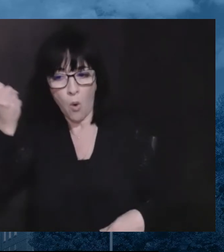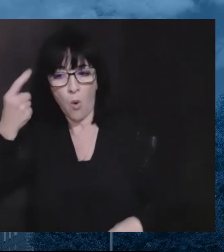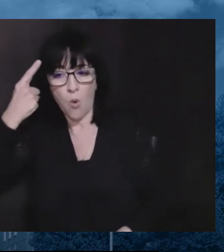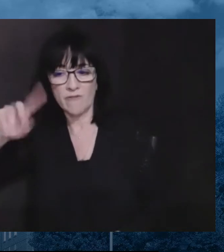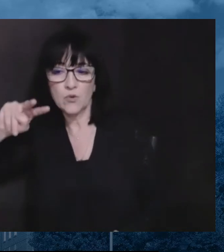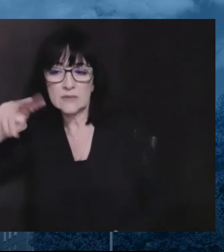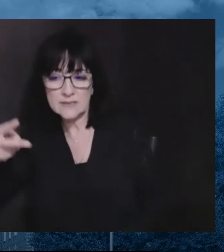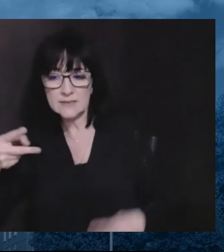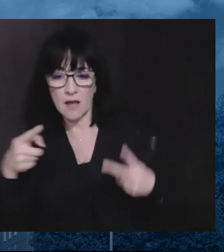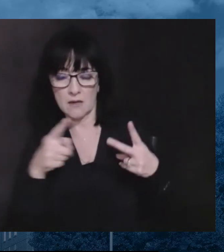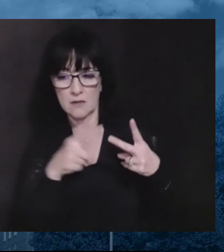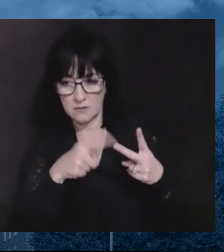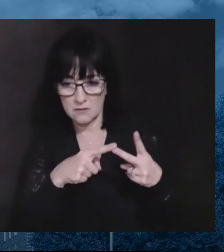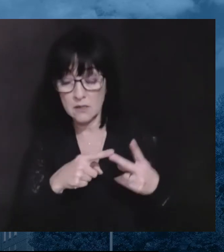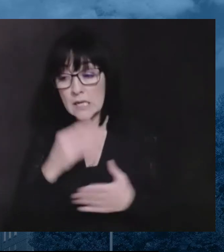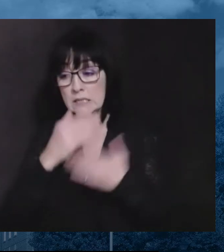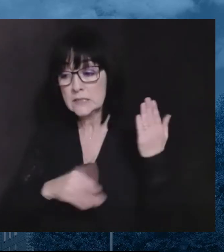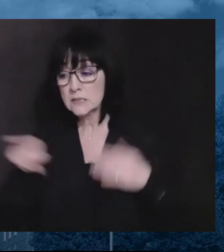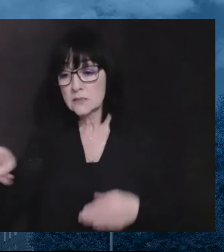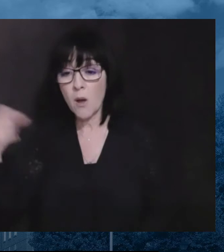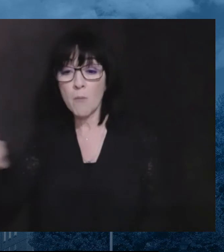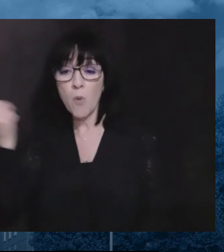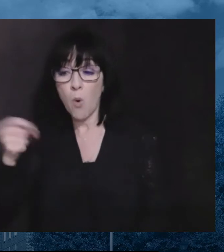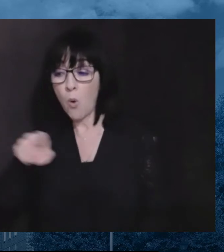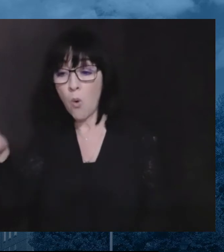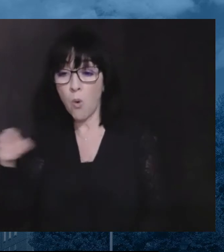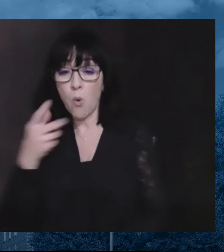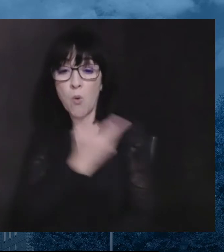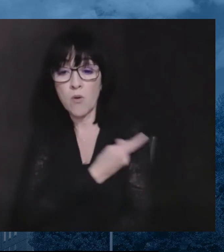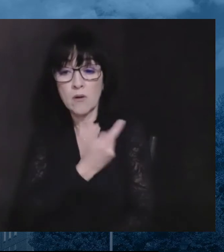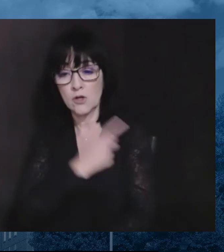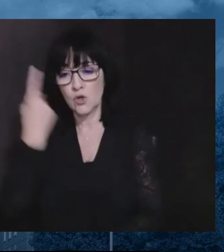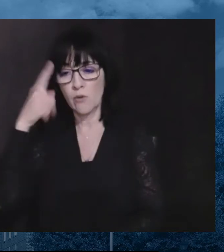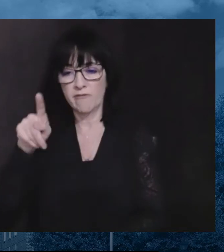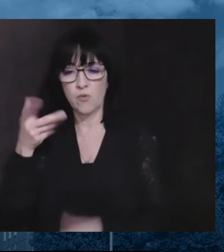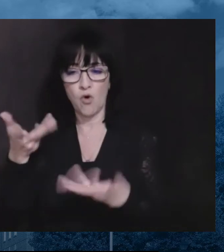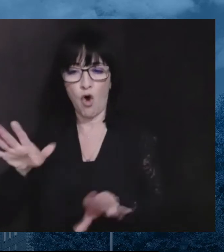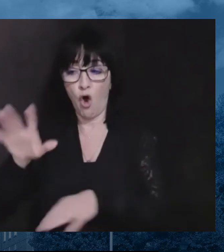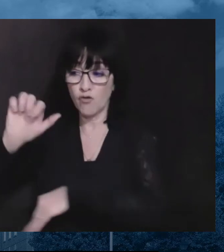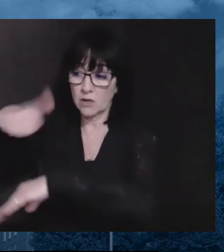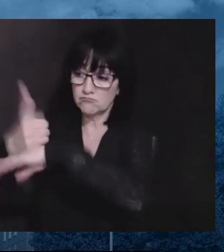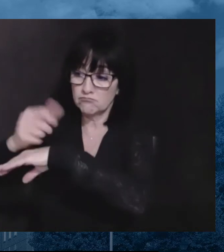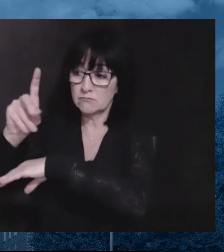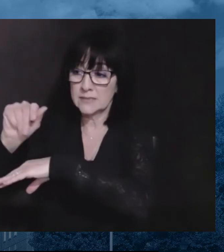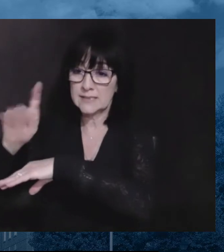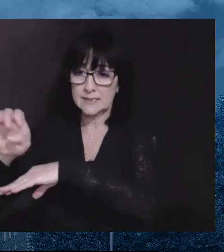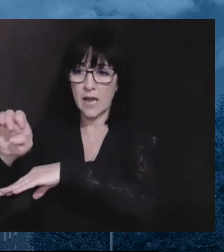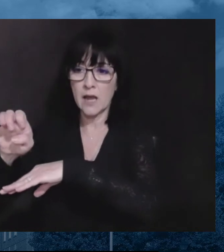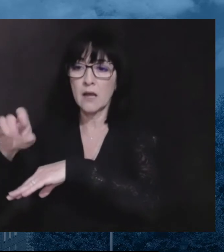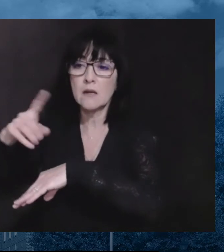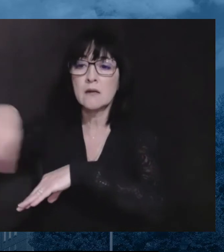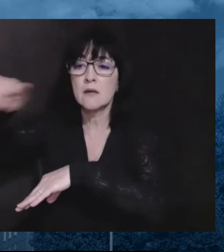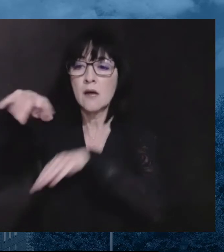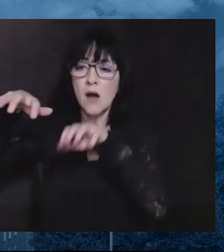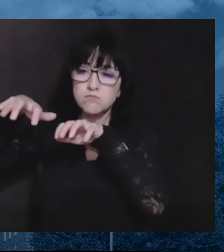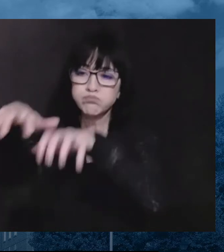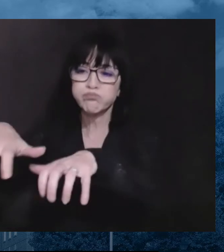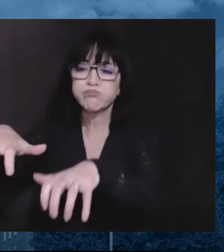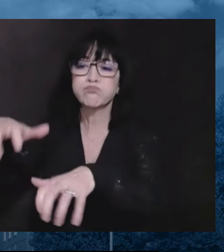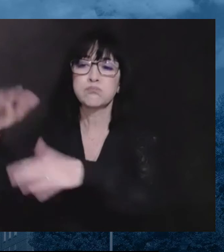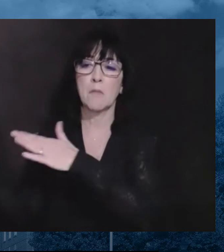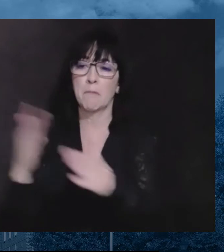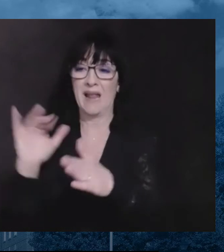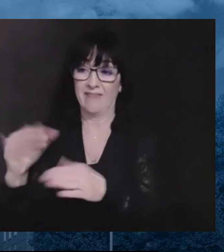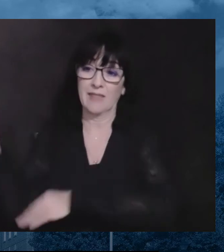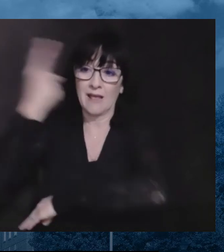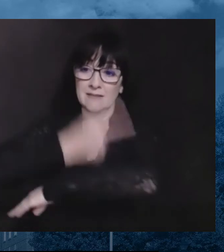mass vaccination sites. I mean, my objective, as I said earlier, is to inspire our partners and our own